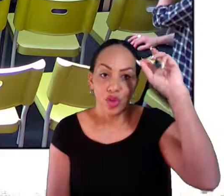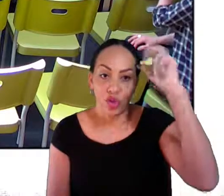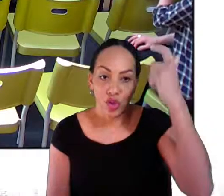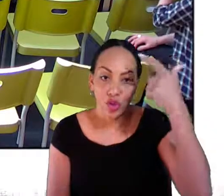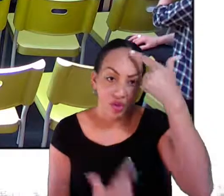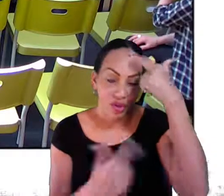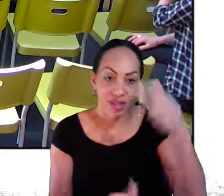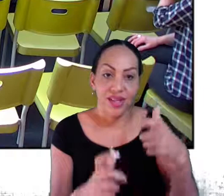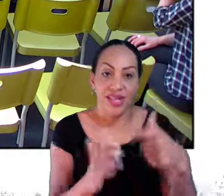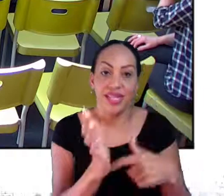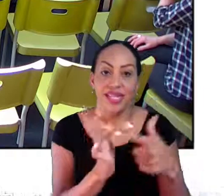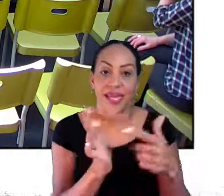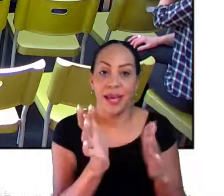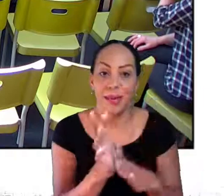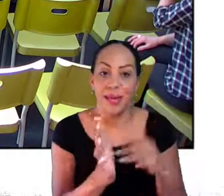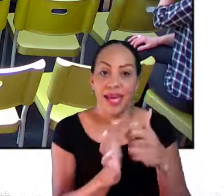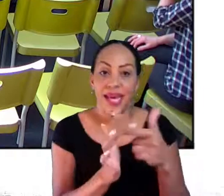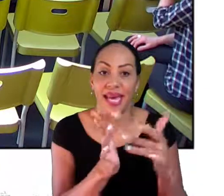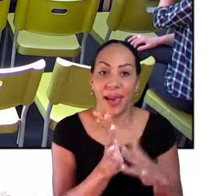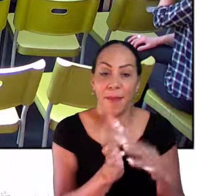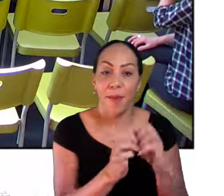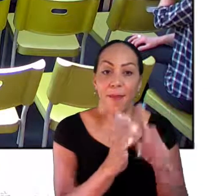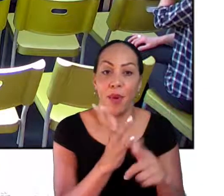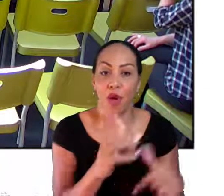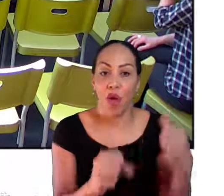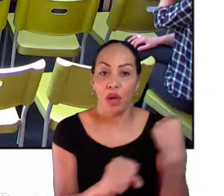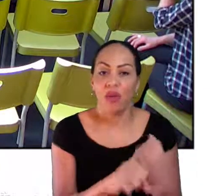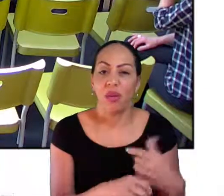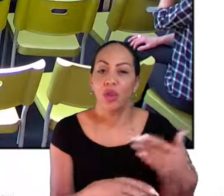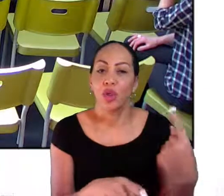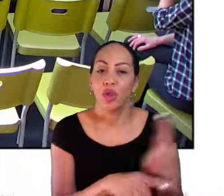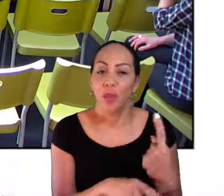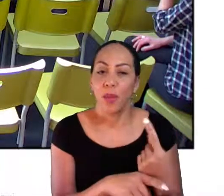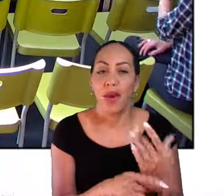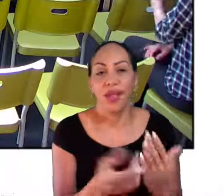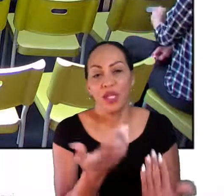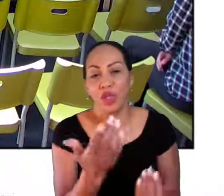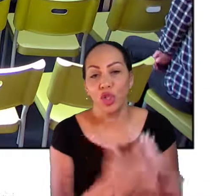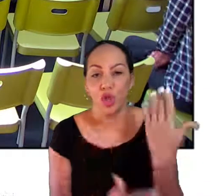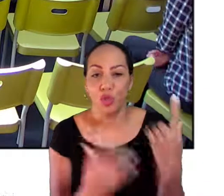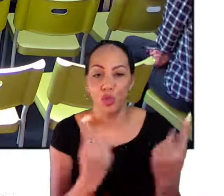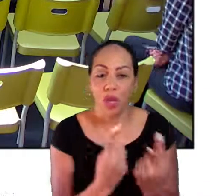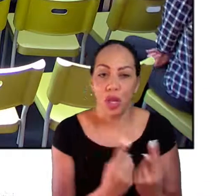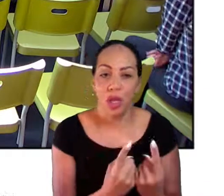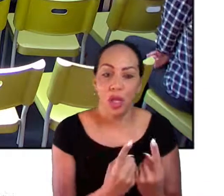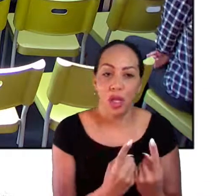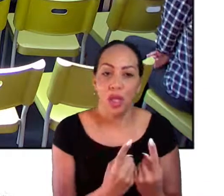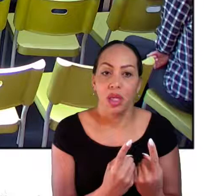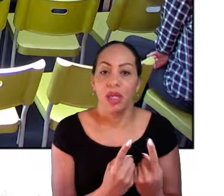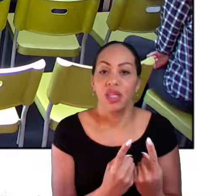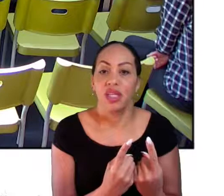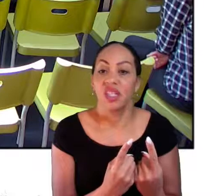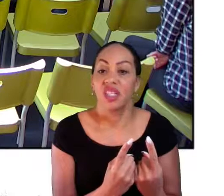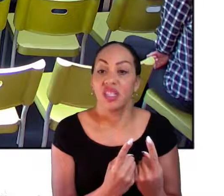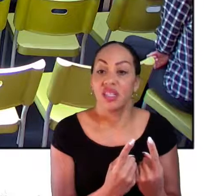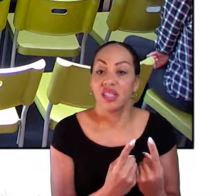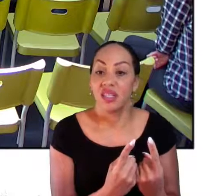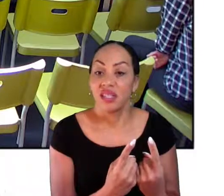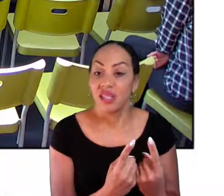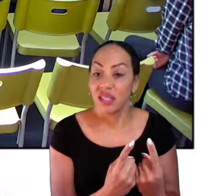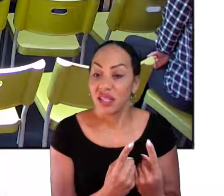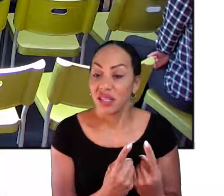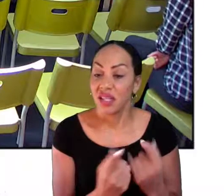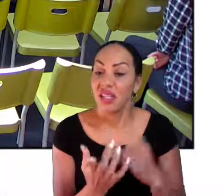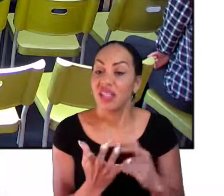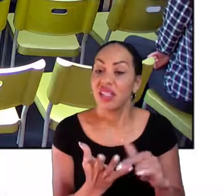be talking about his new product, Sust, which is a way of helping people to make more sustainable